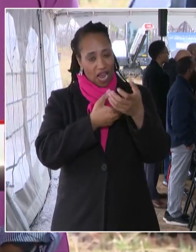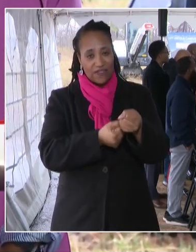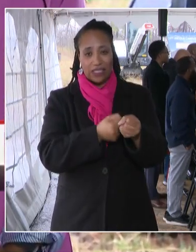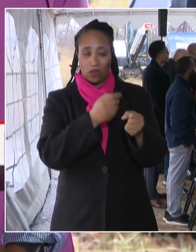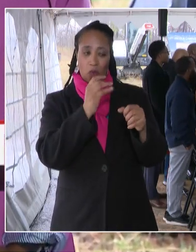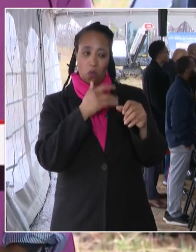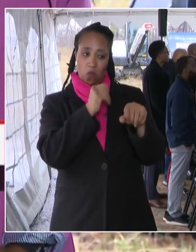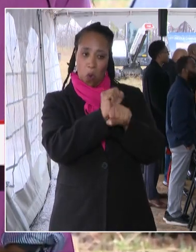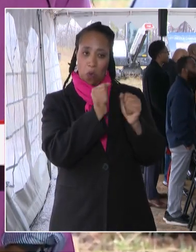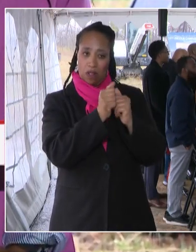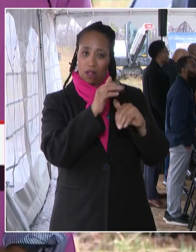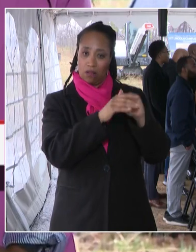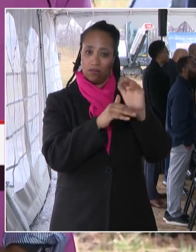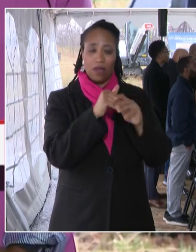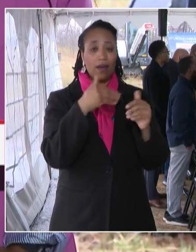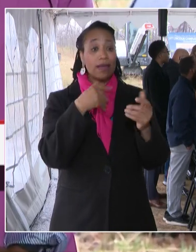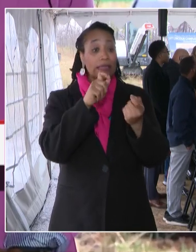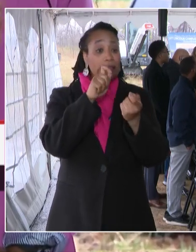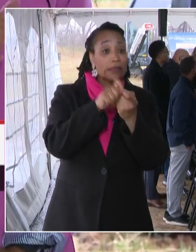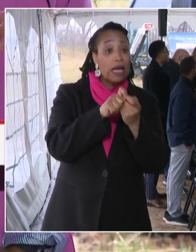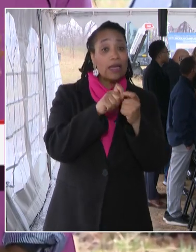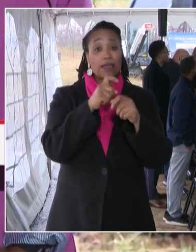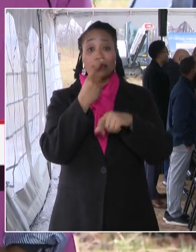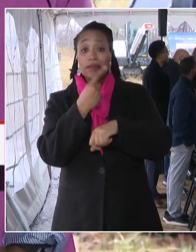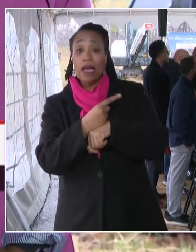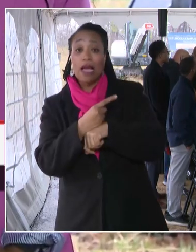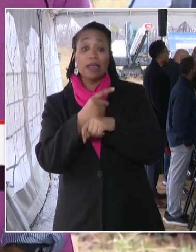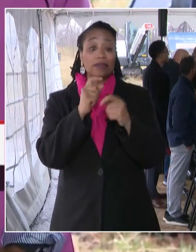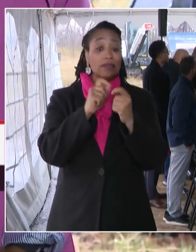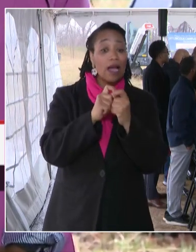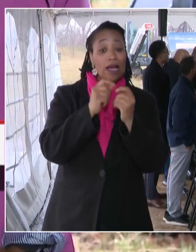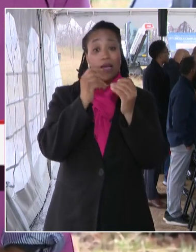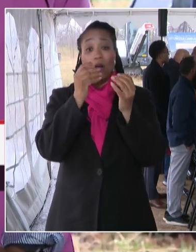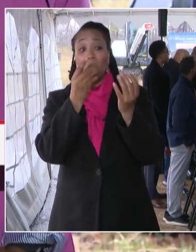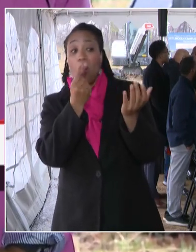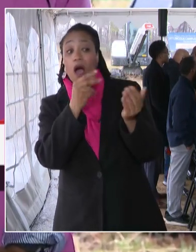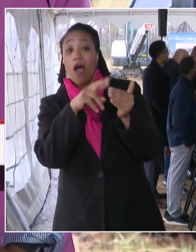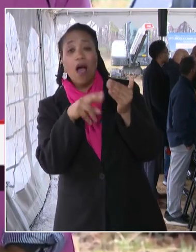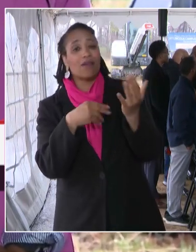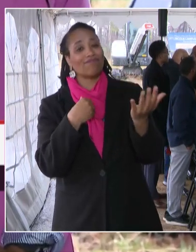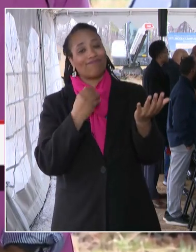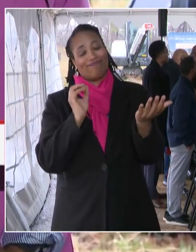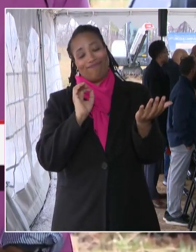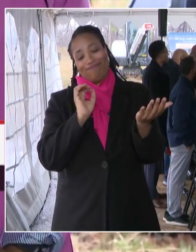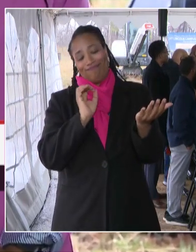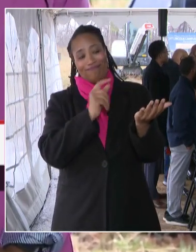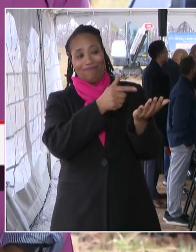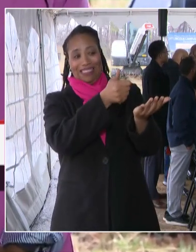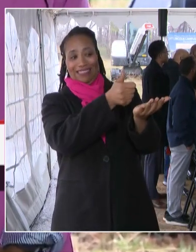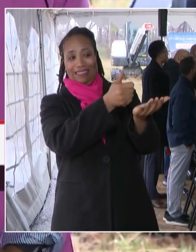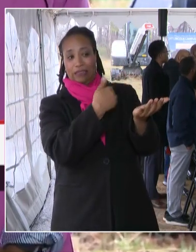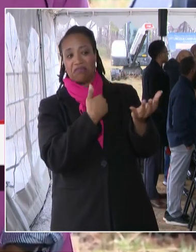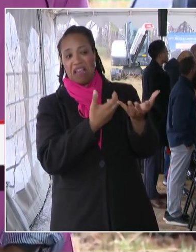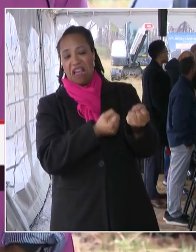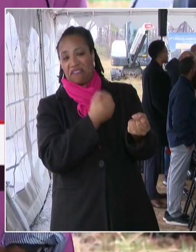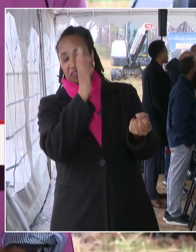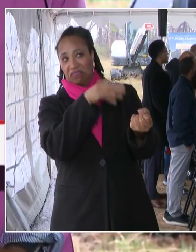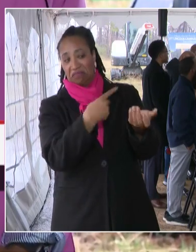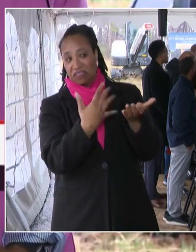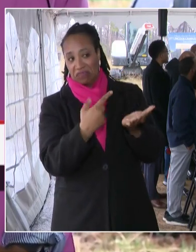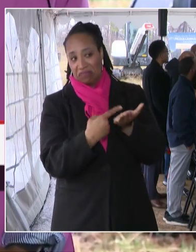of specificity that you're looking for right now because we just don't control the process, but we're actively engaged in